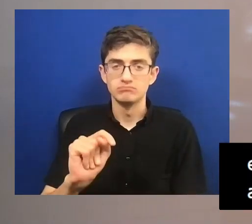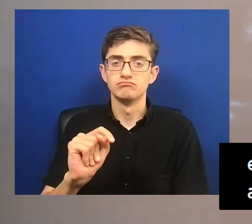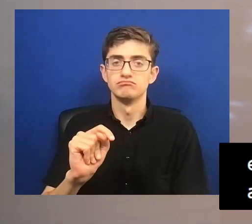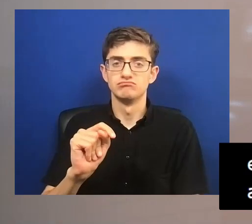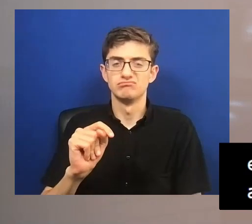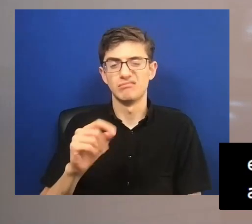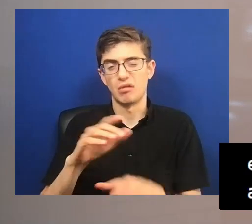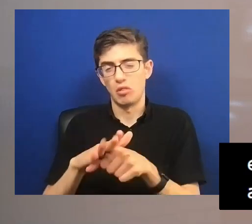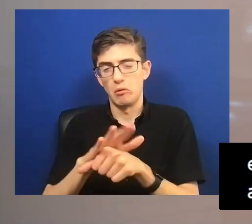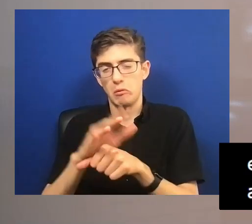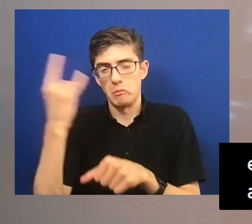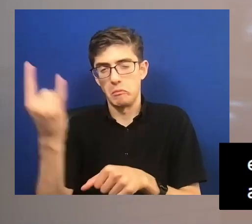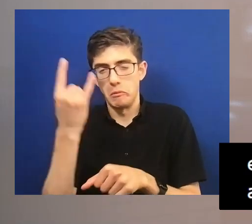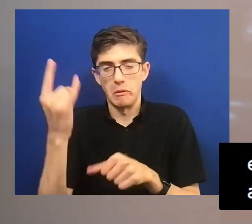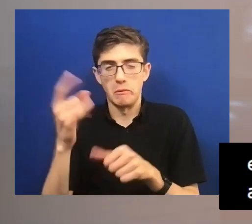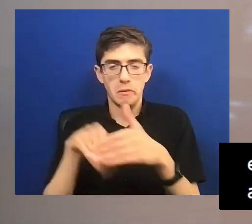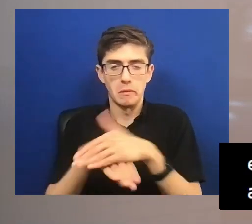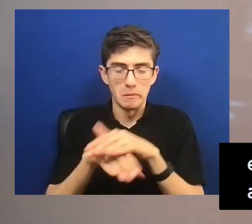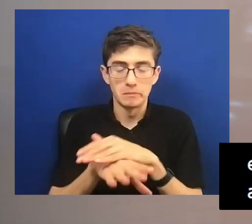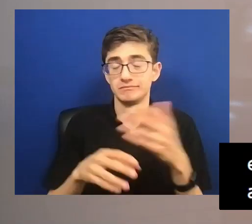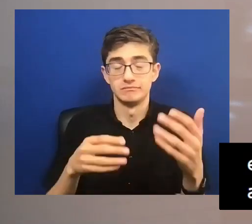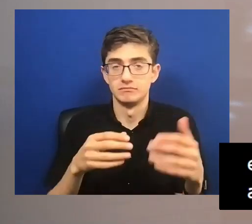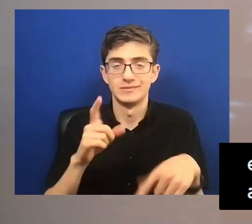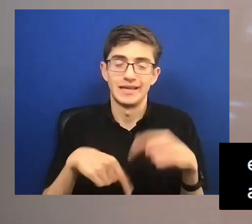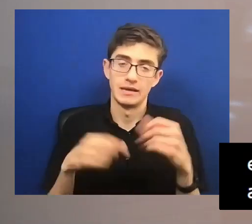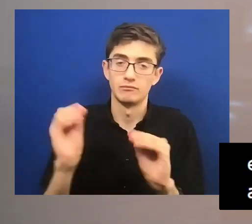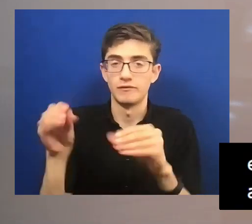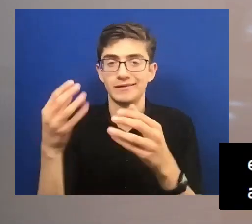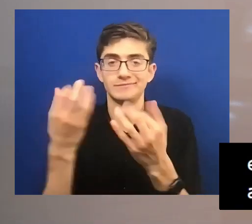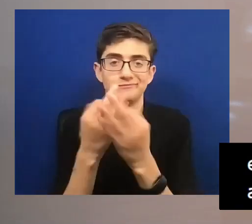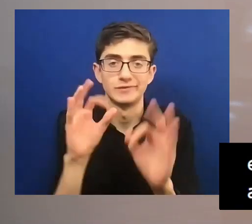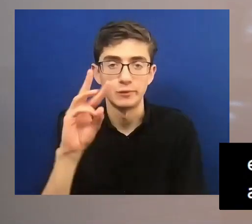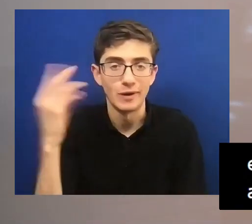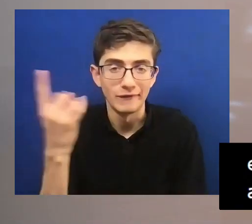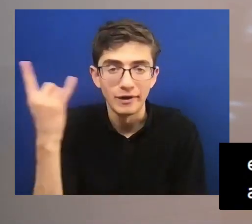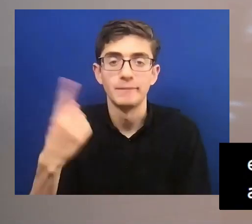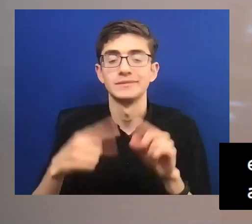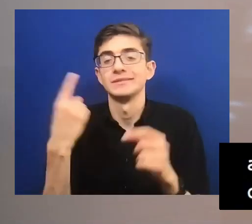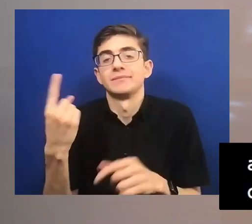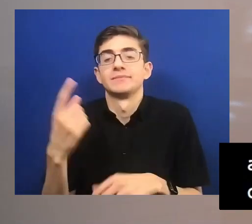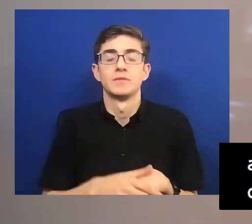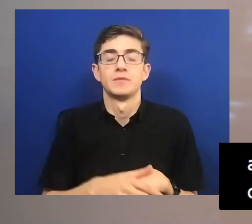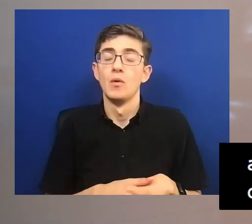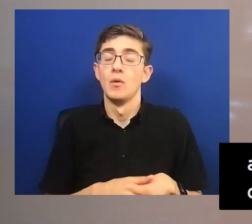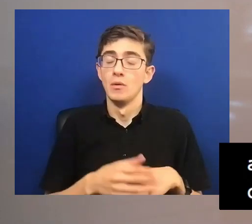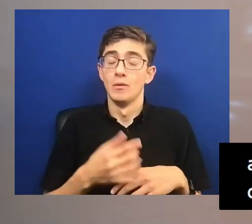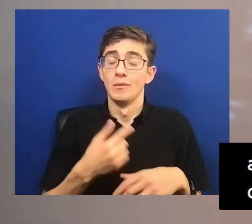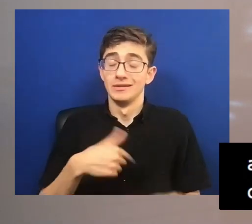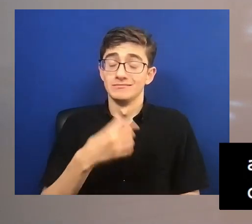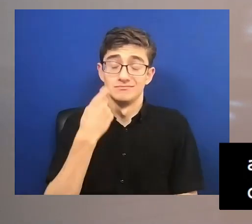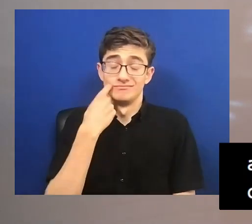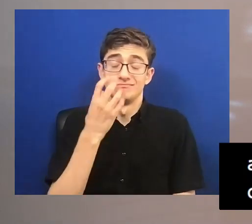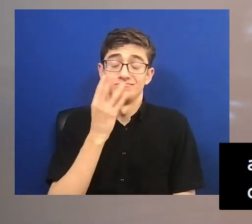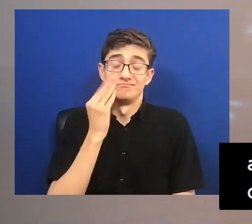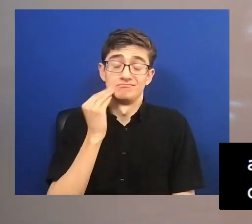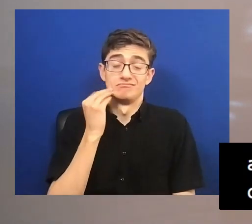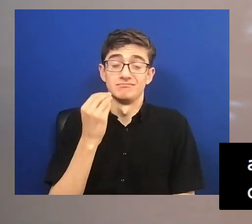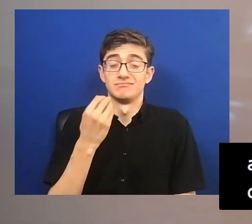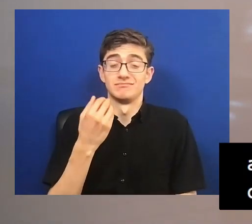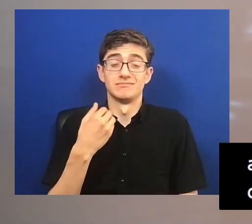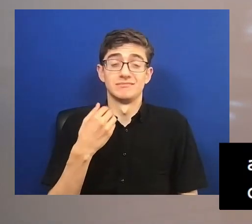know you all have examples of what you've lived through, we know that it is time to close the digital